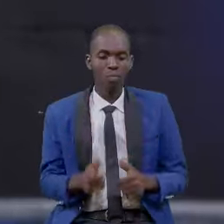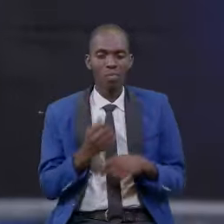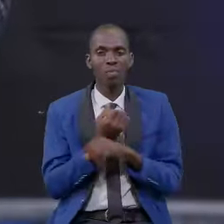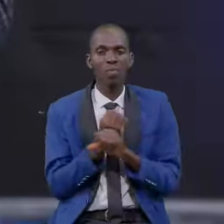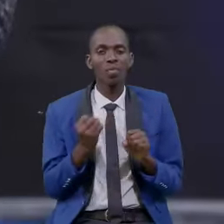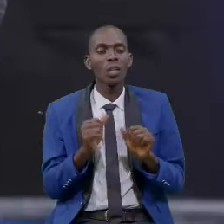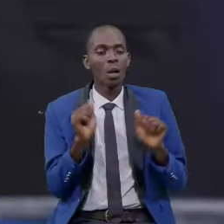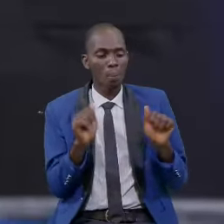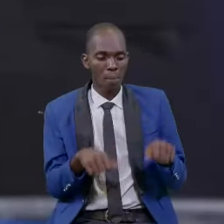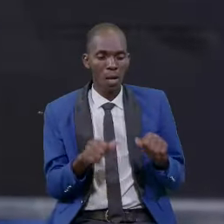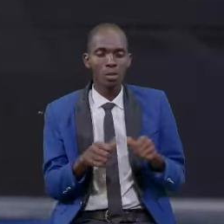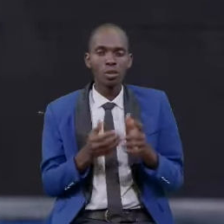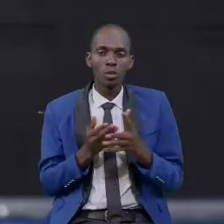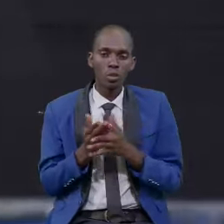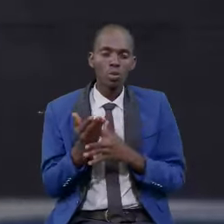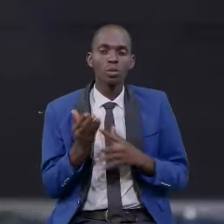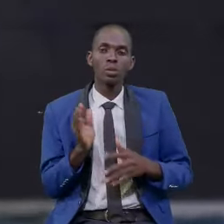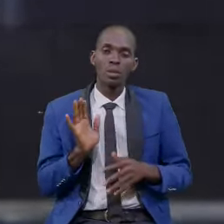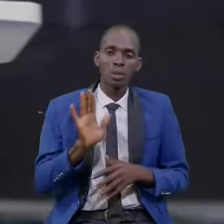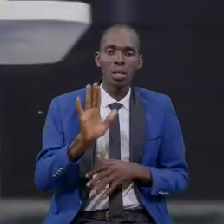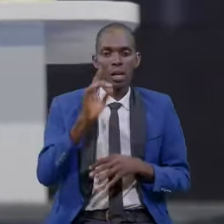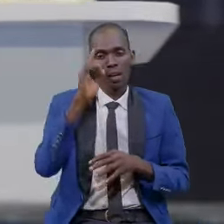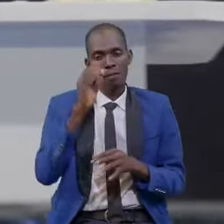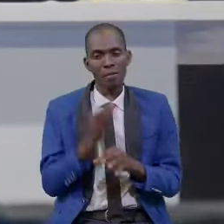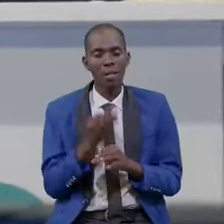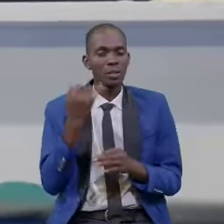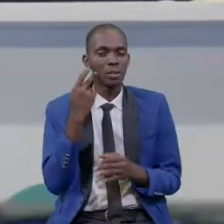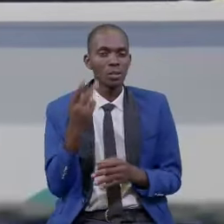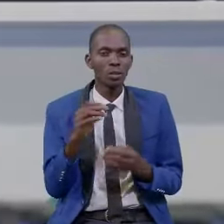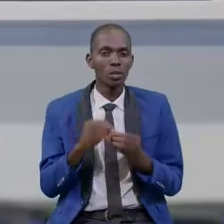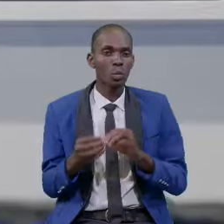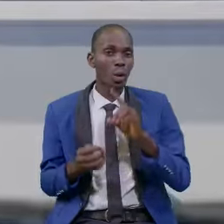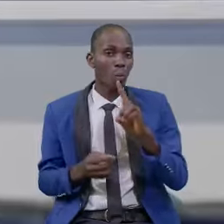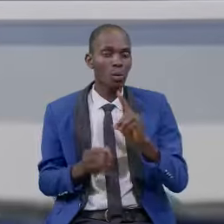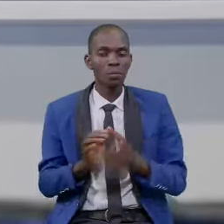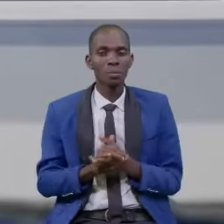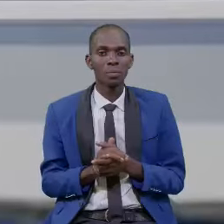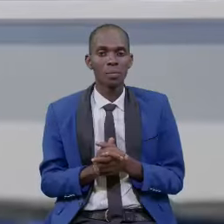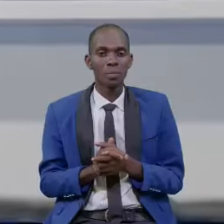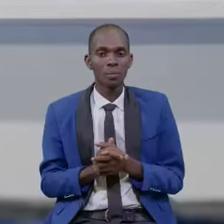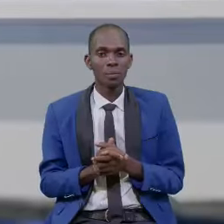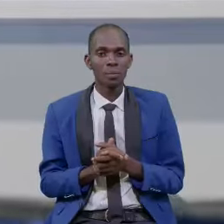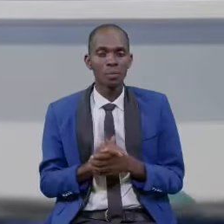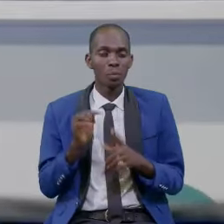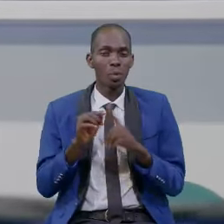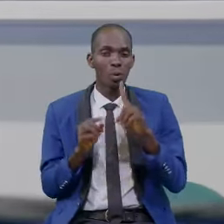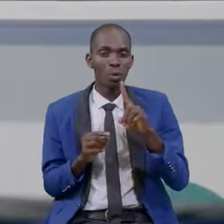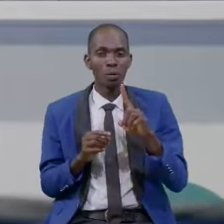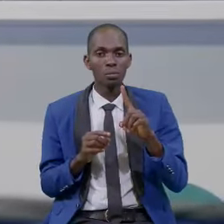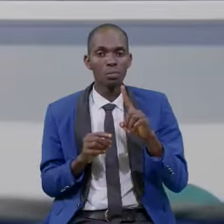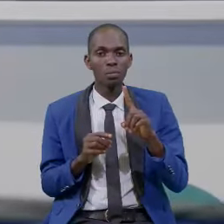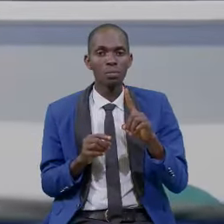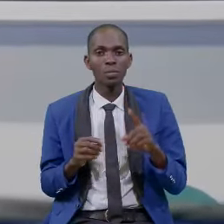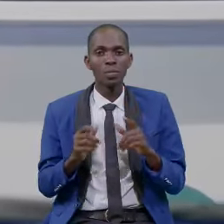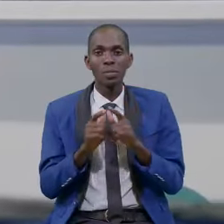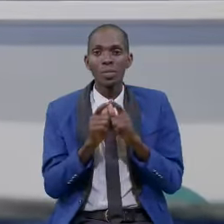possible through thy faith. Let's come to number one. Number one, we're looking at incredible healing,